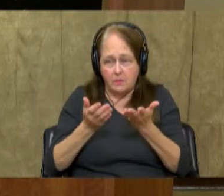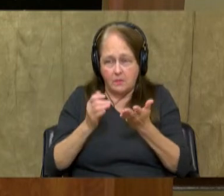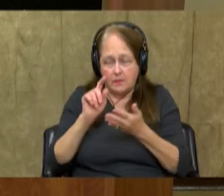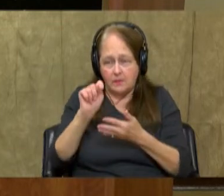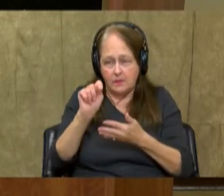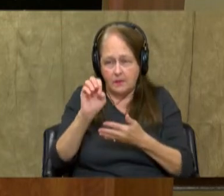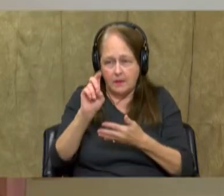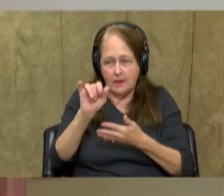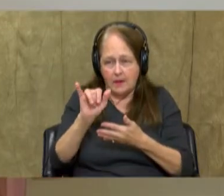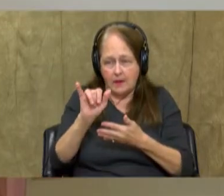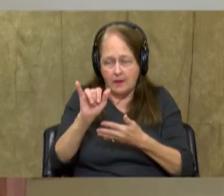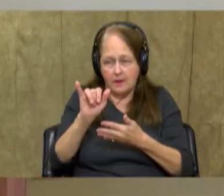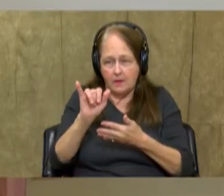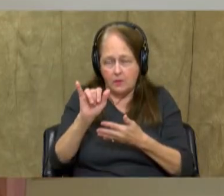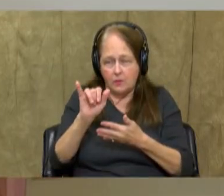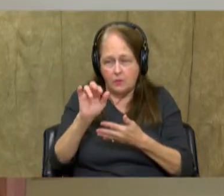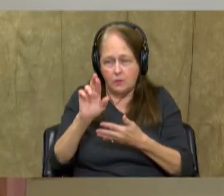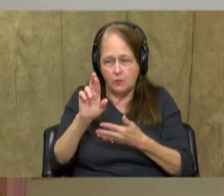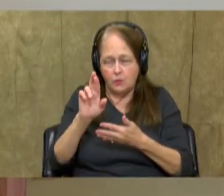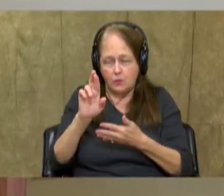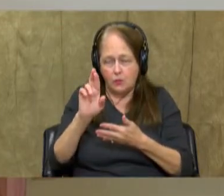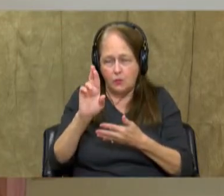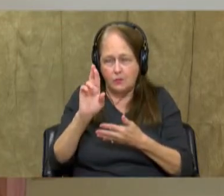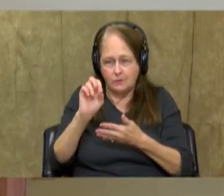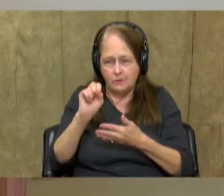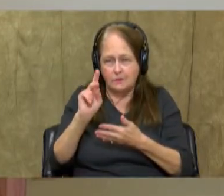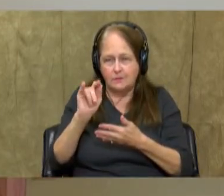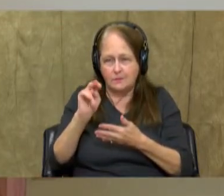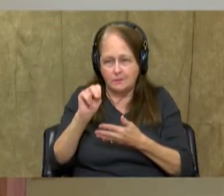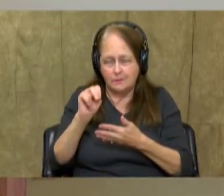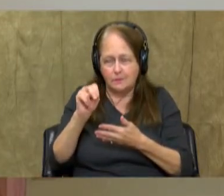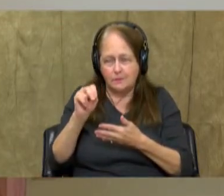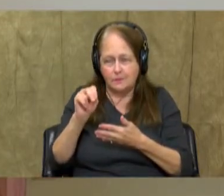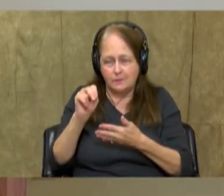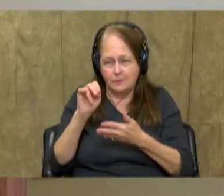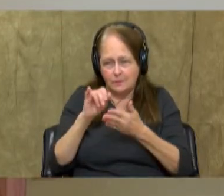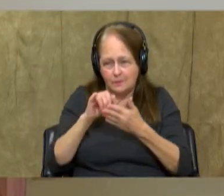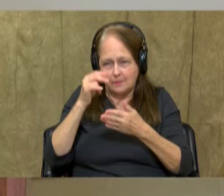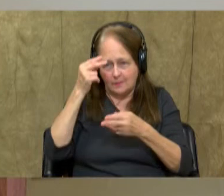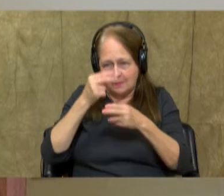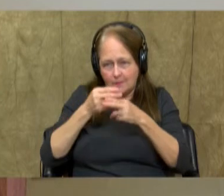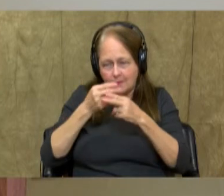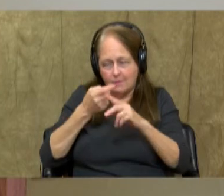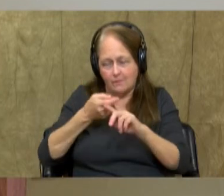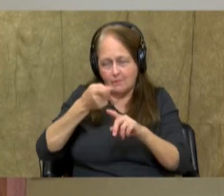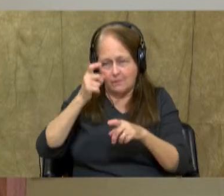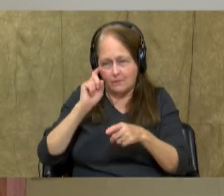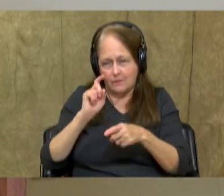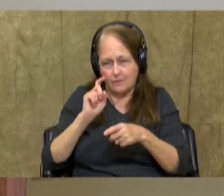bear, a toy called Teddy Ruxpin. Now you know where that name came from.